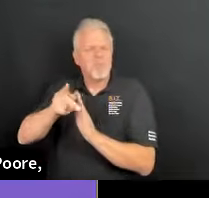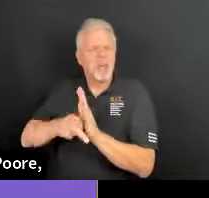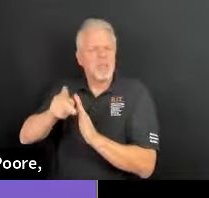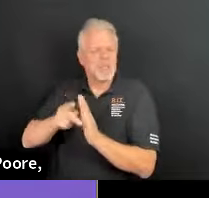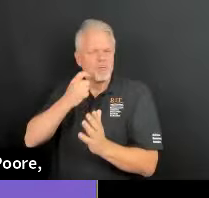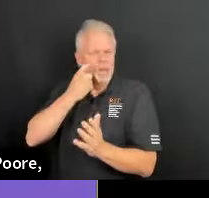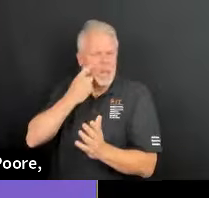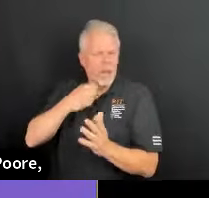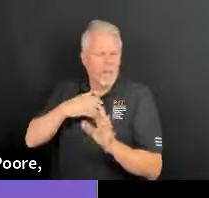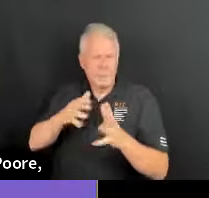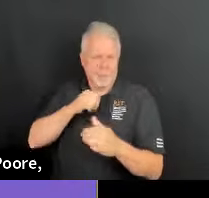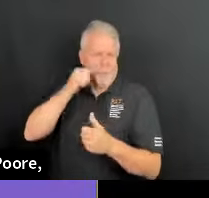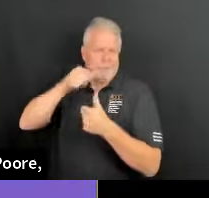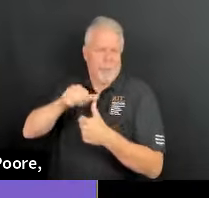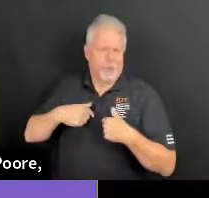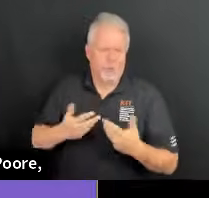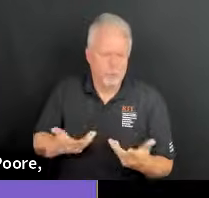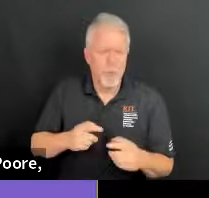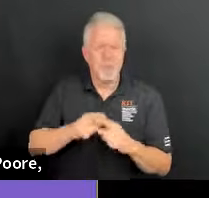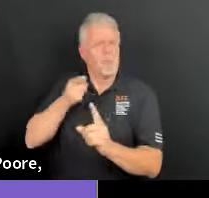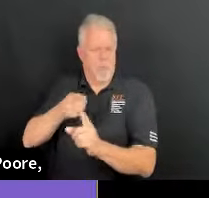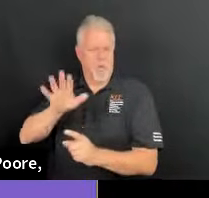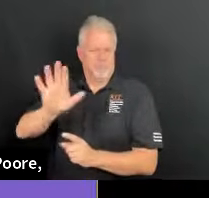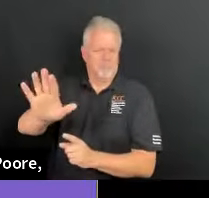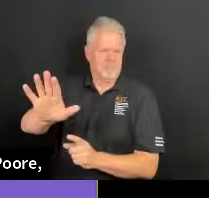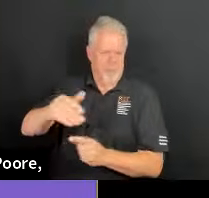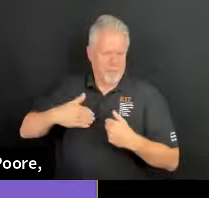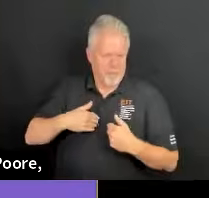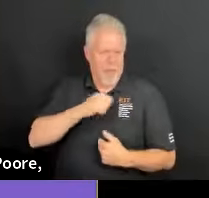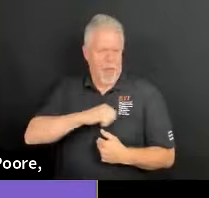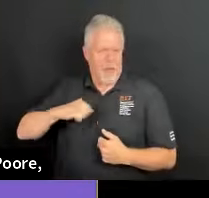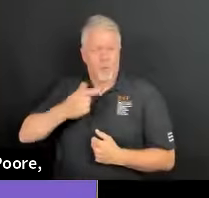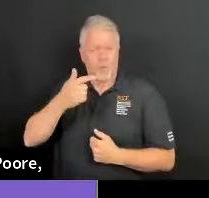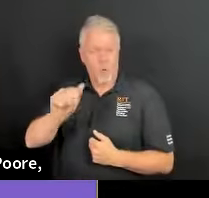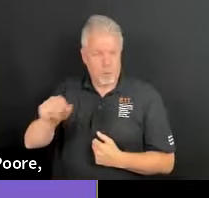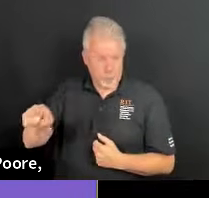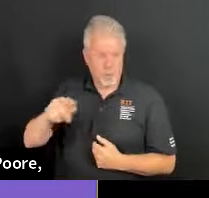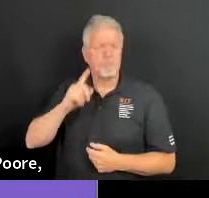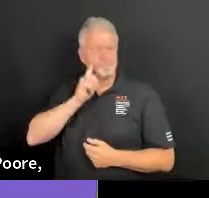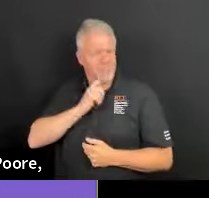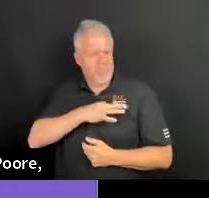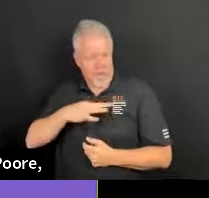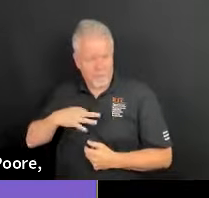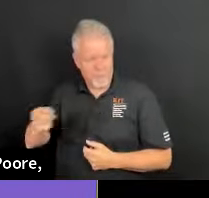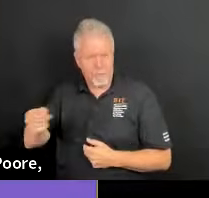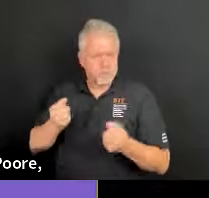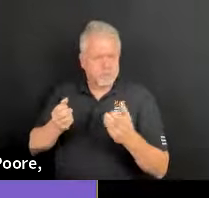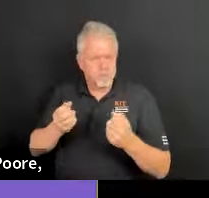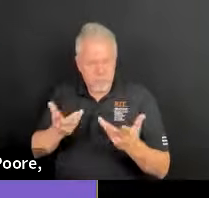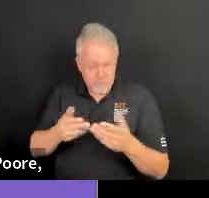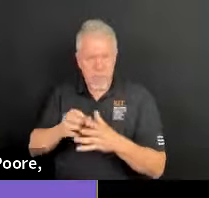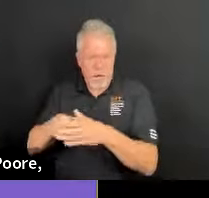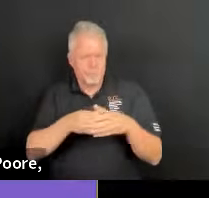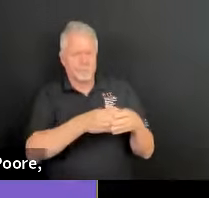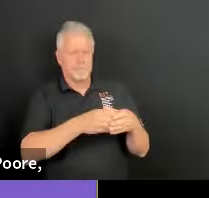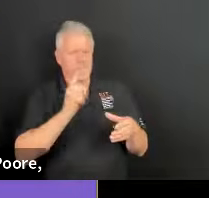That might change. Some of their policies recently seem to be up in the air. I don't know much about it, but I know that in Atlanta, Georgia, they do